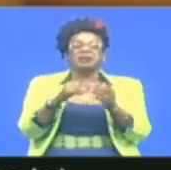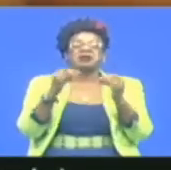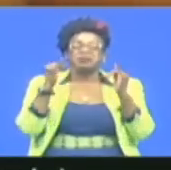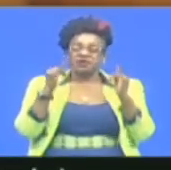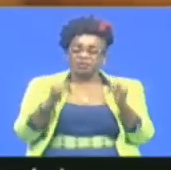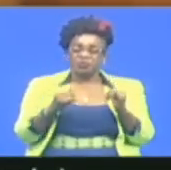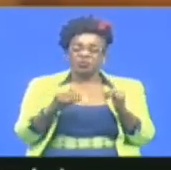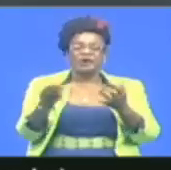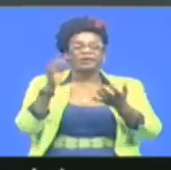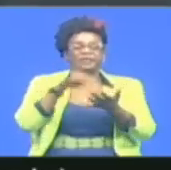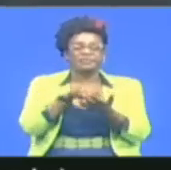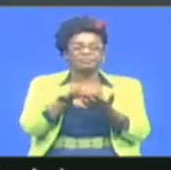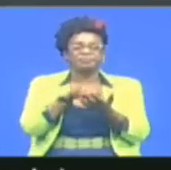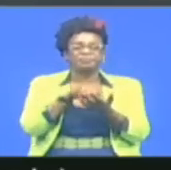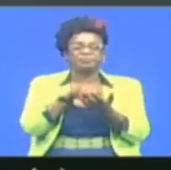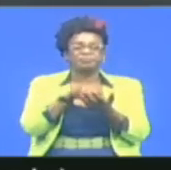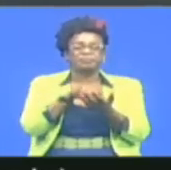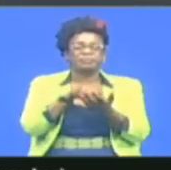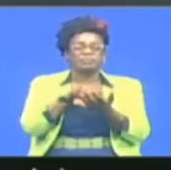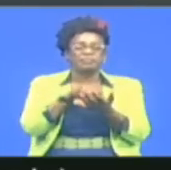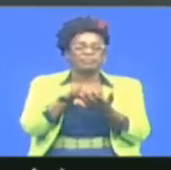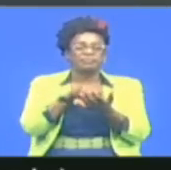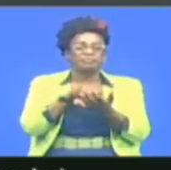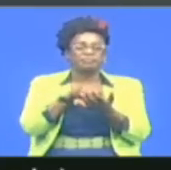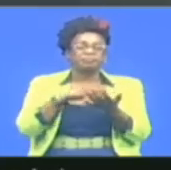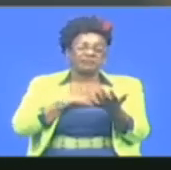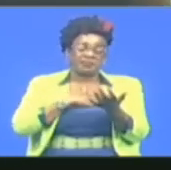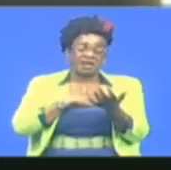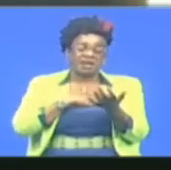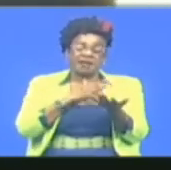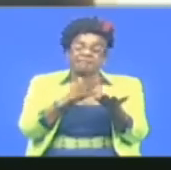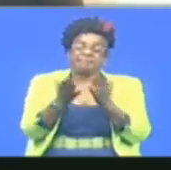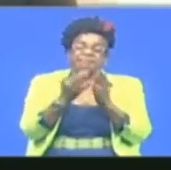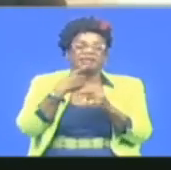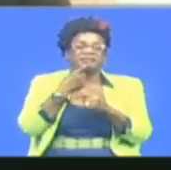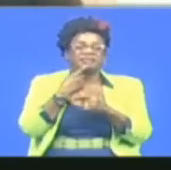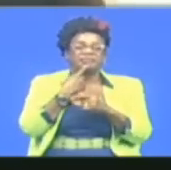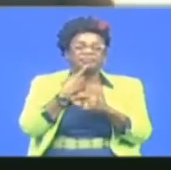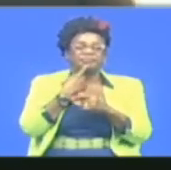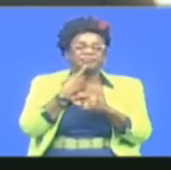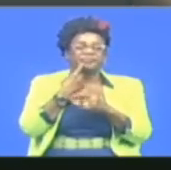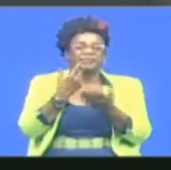of society. Because I may say they may steal a billion,